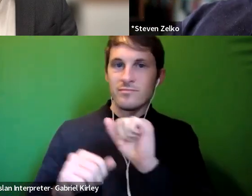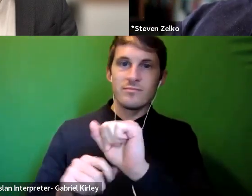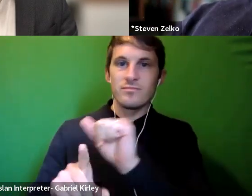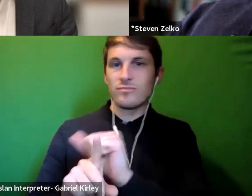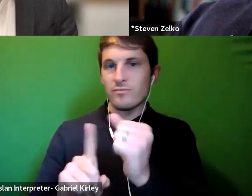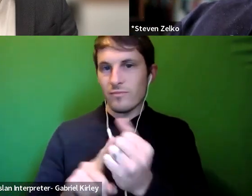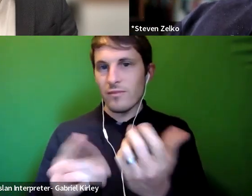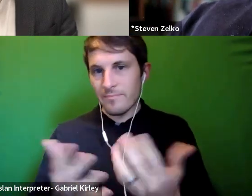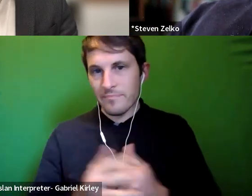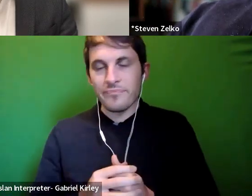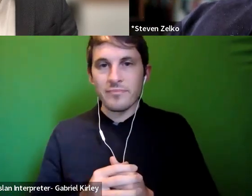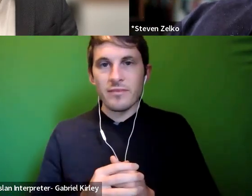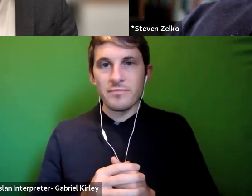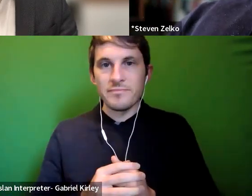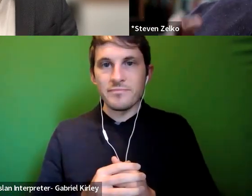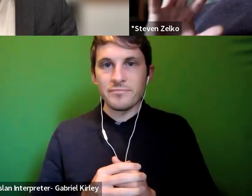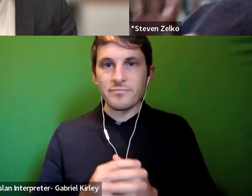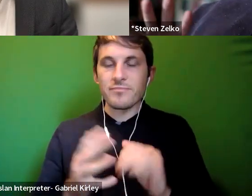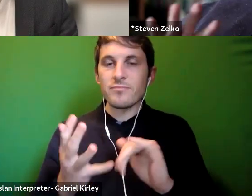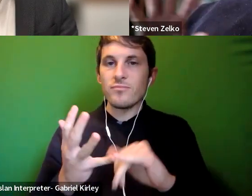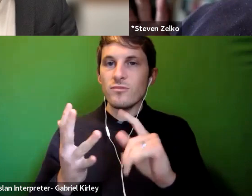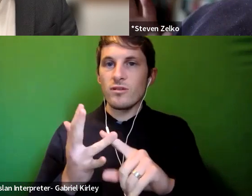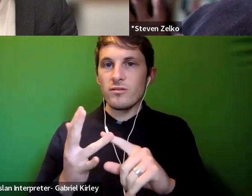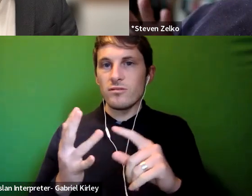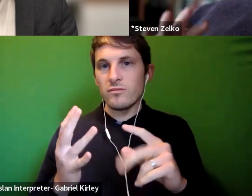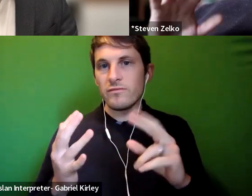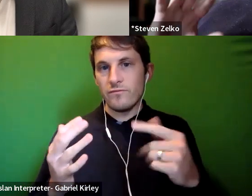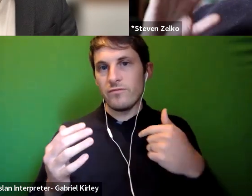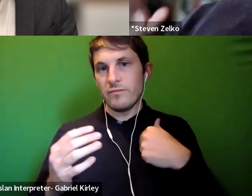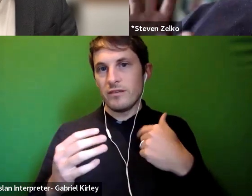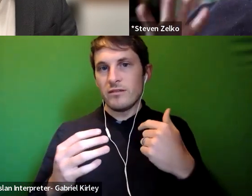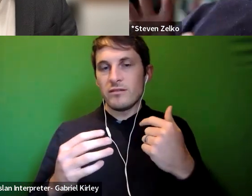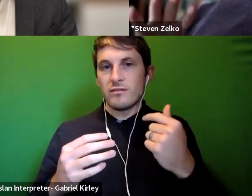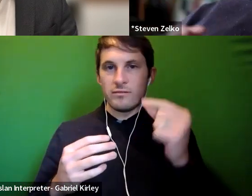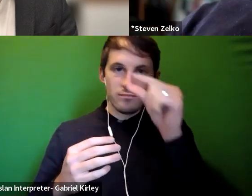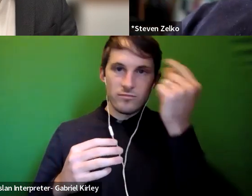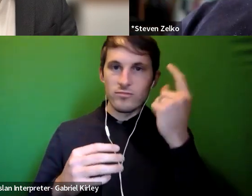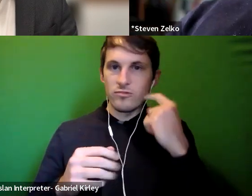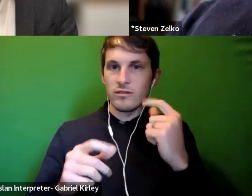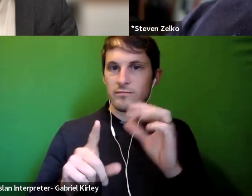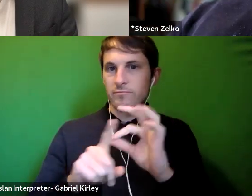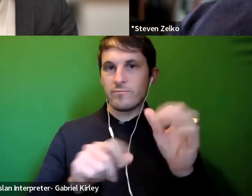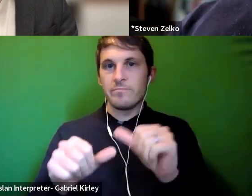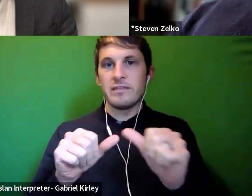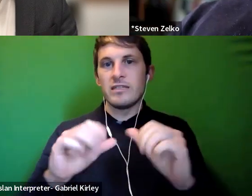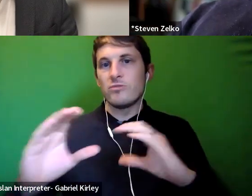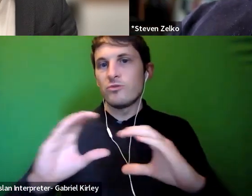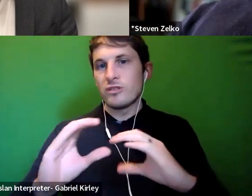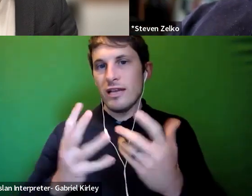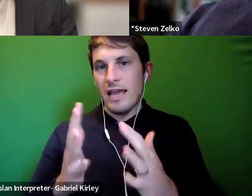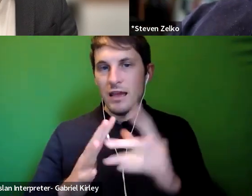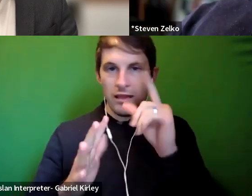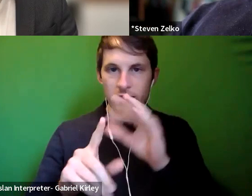spectrum. So yeah, it's all, to me now, it's primarily defined by better communication. Can we do it better?